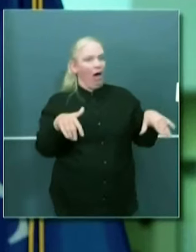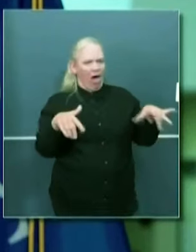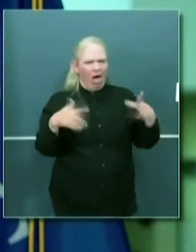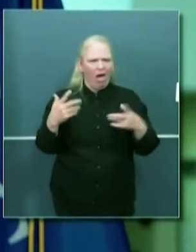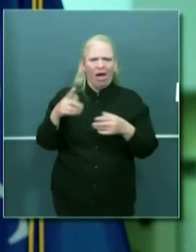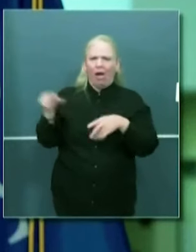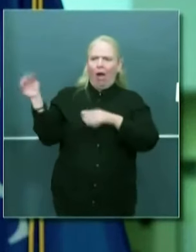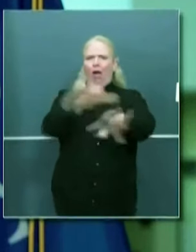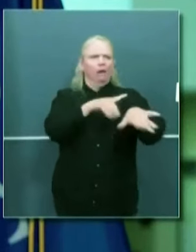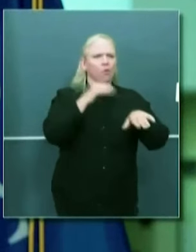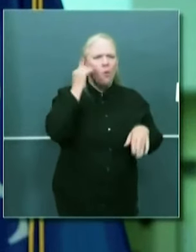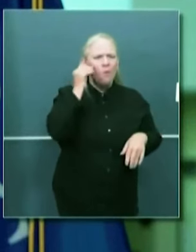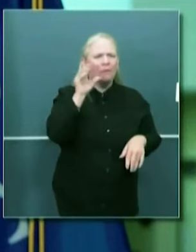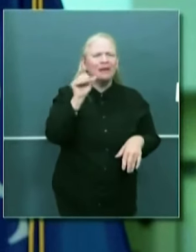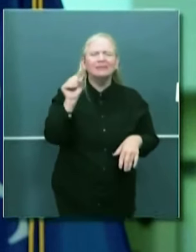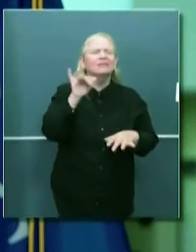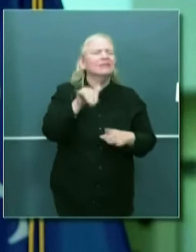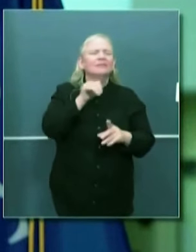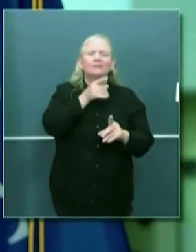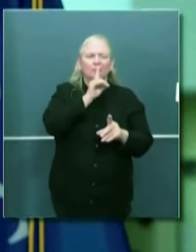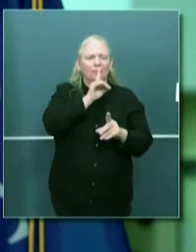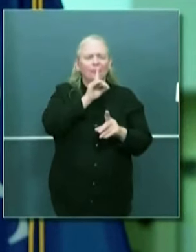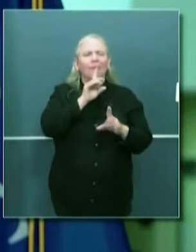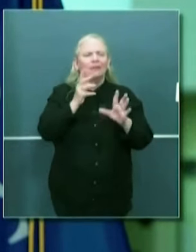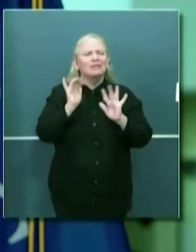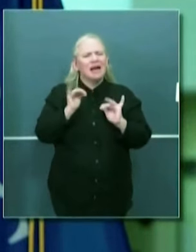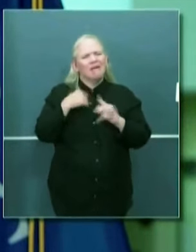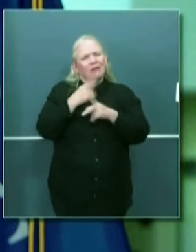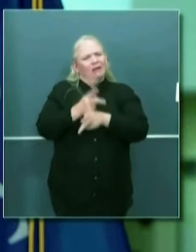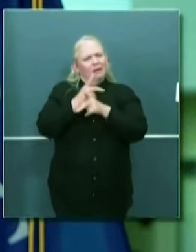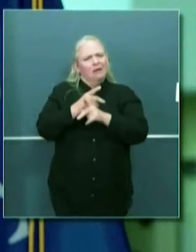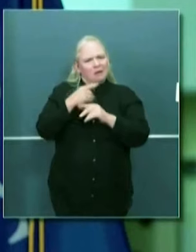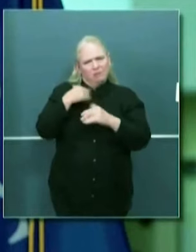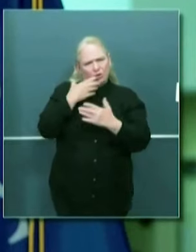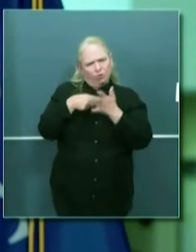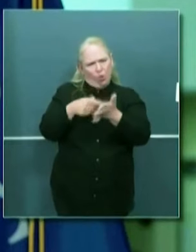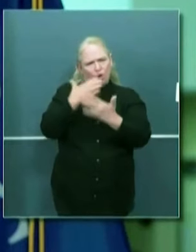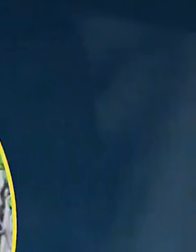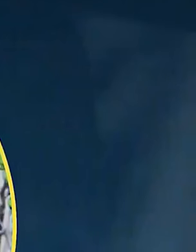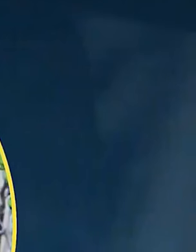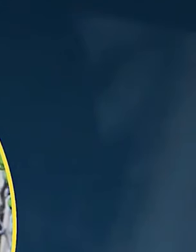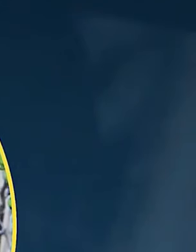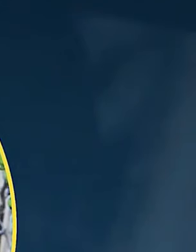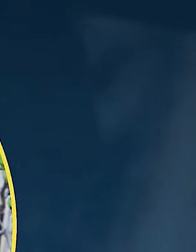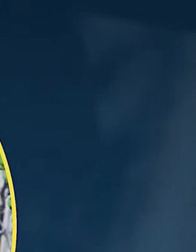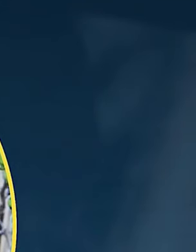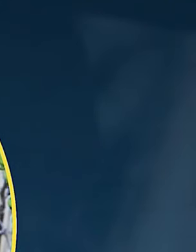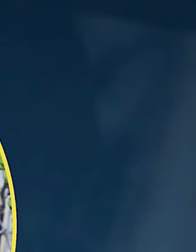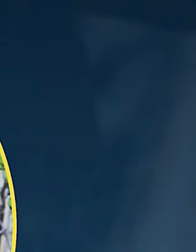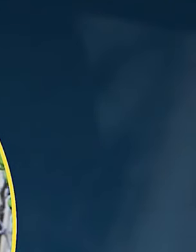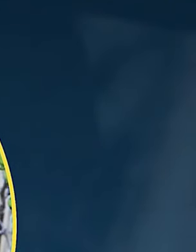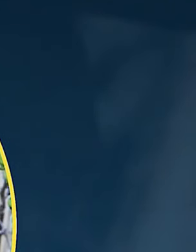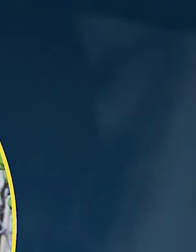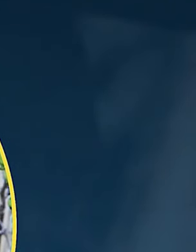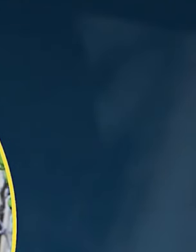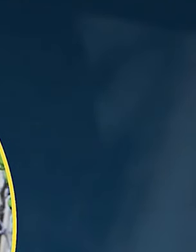sure that we responsibly move people out, but with a deep sense of urgency. Releases on a much